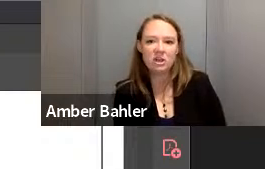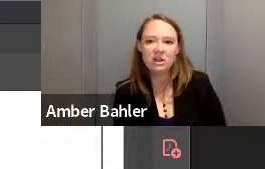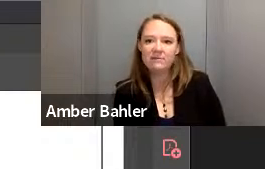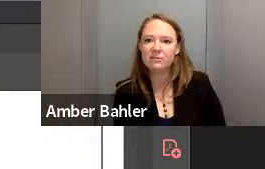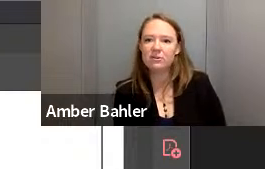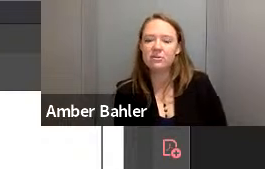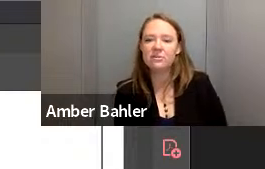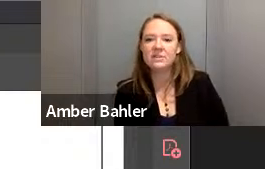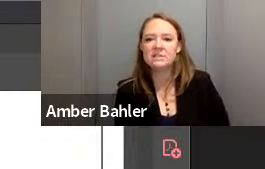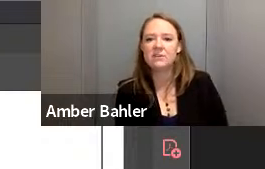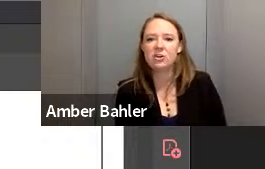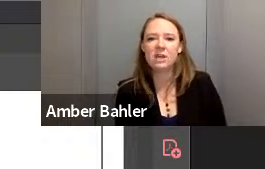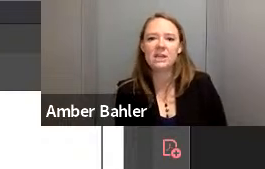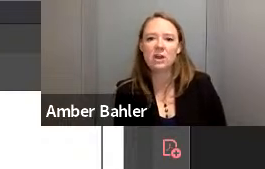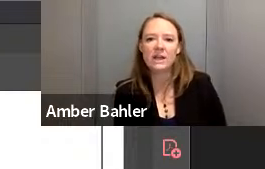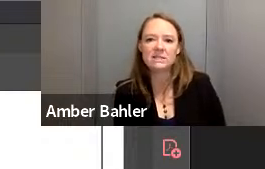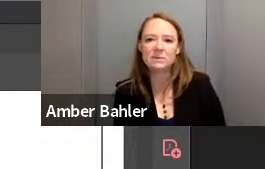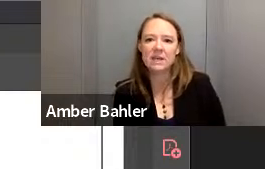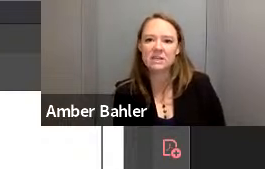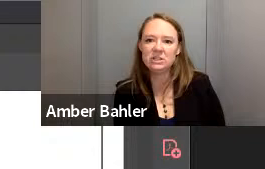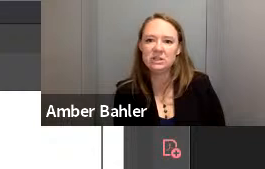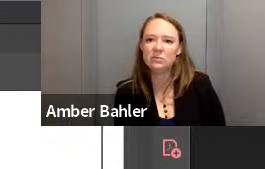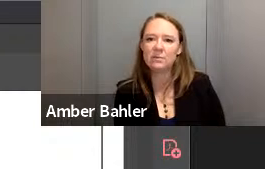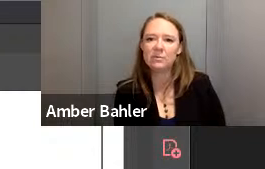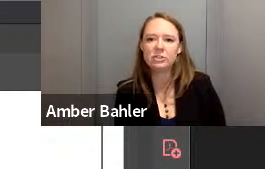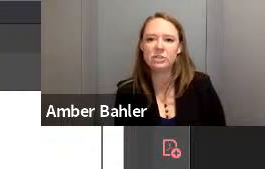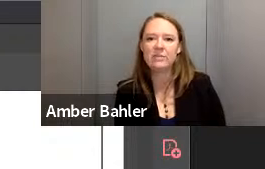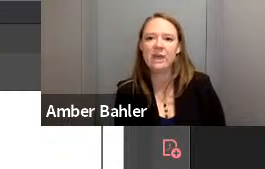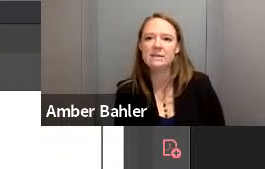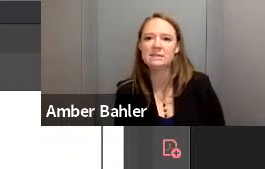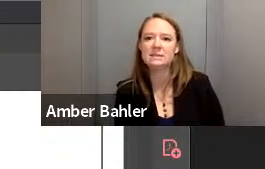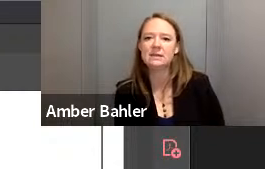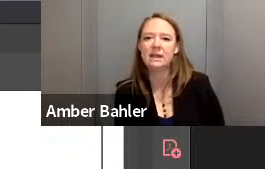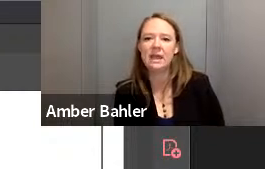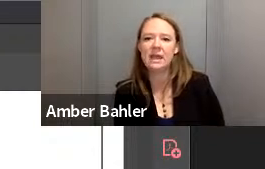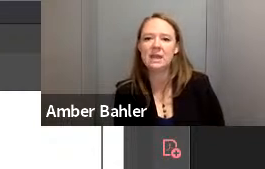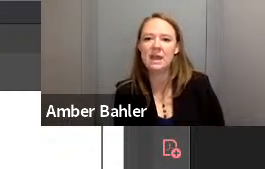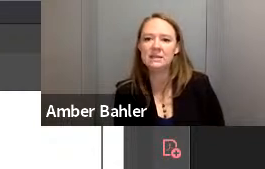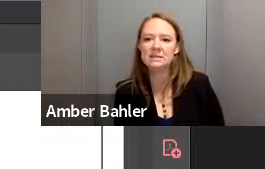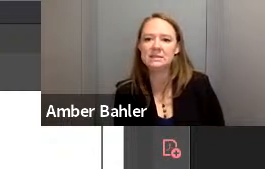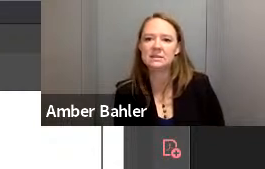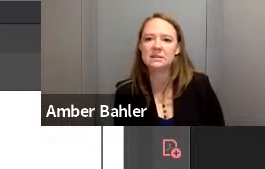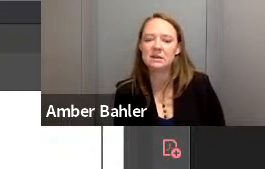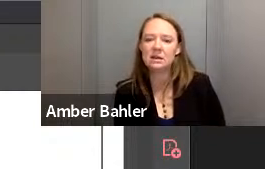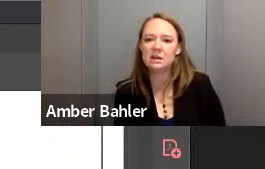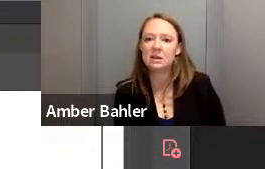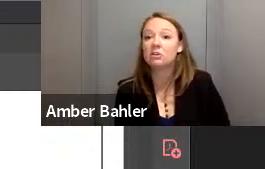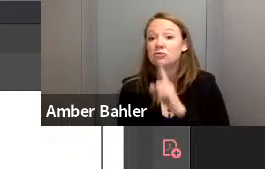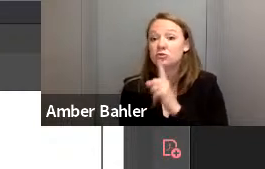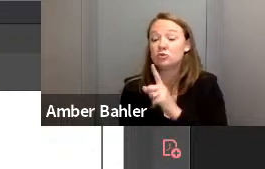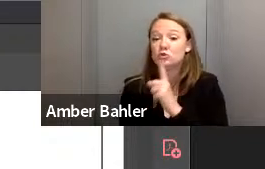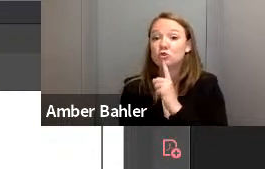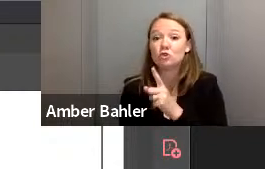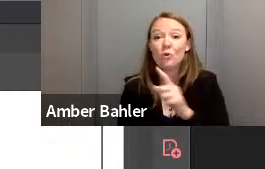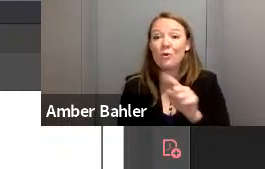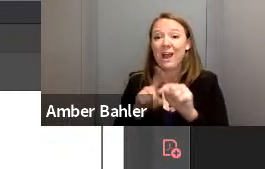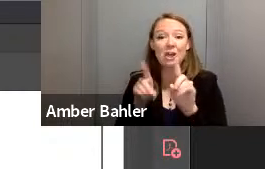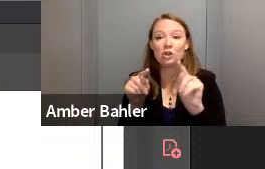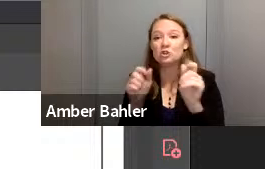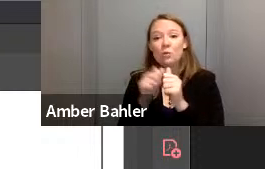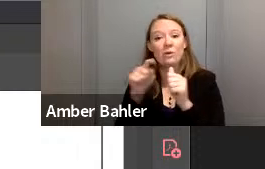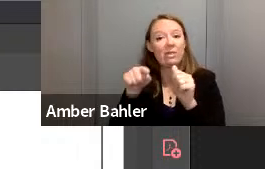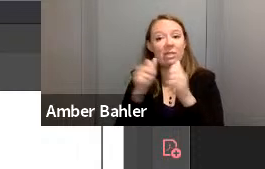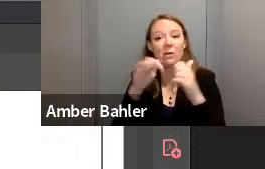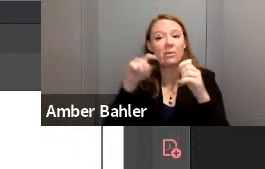Thank you, John, for this very clear explanation. We appreciate that. And next. Sure. I couldn't do it without you guys. I